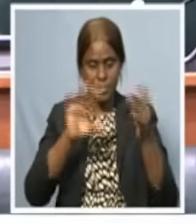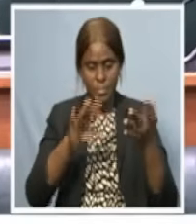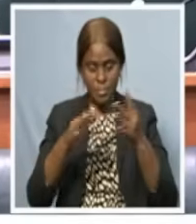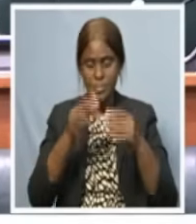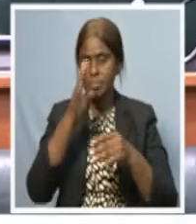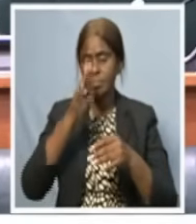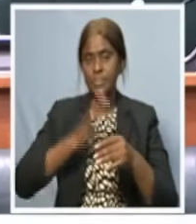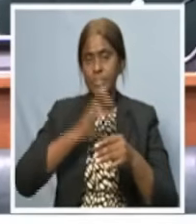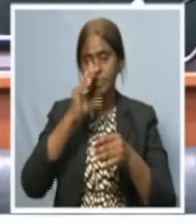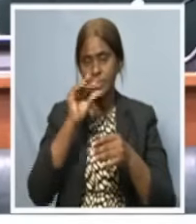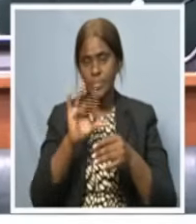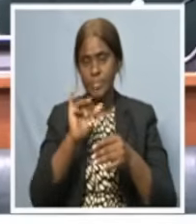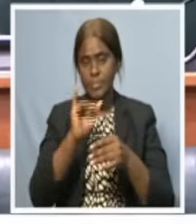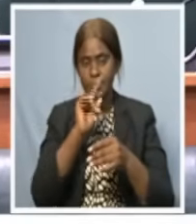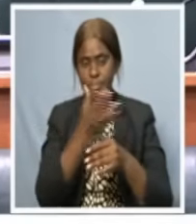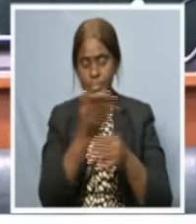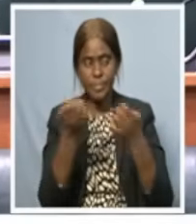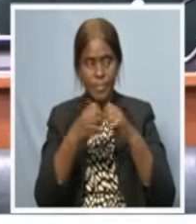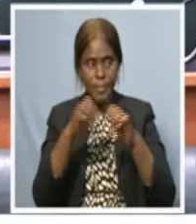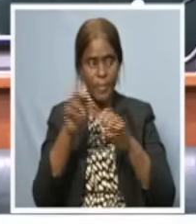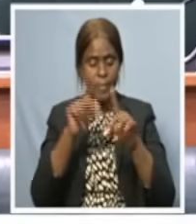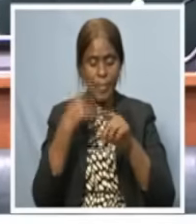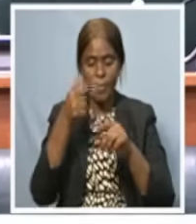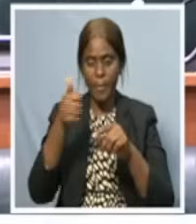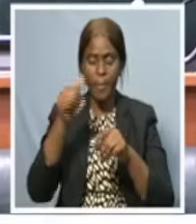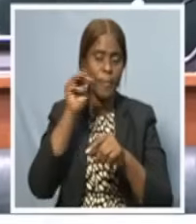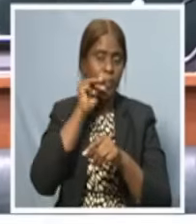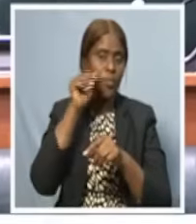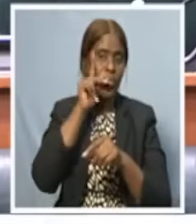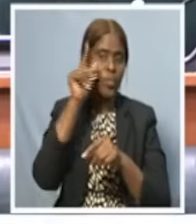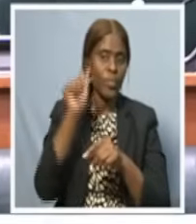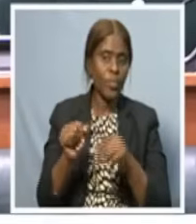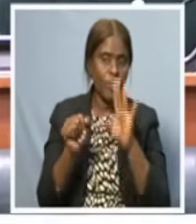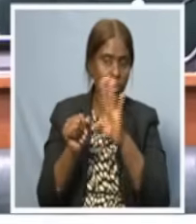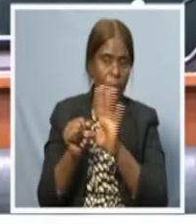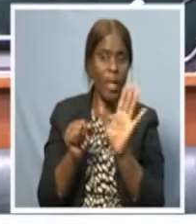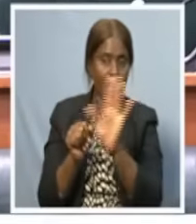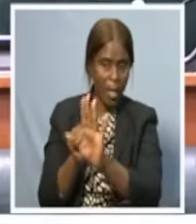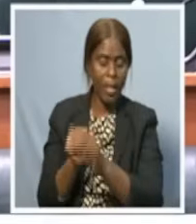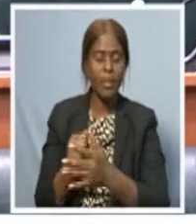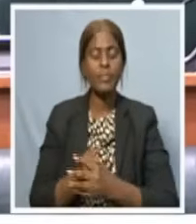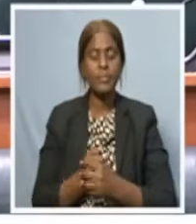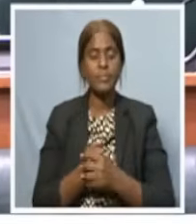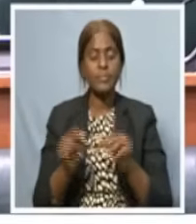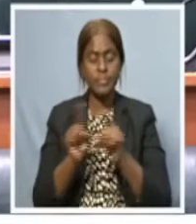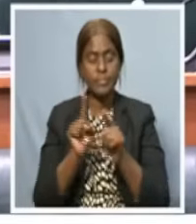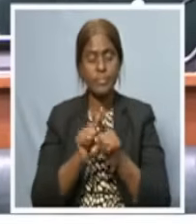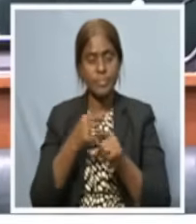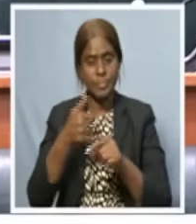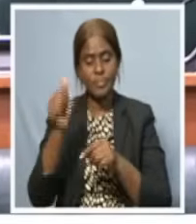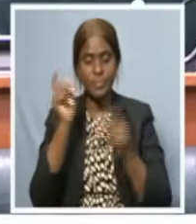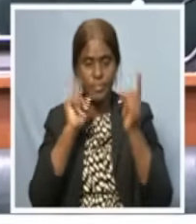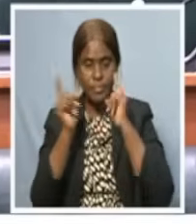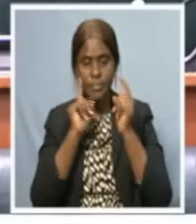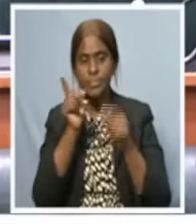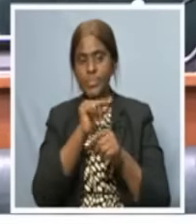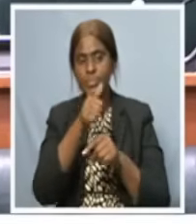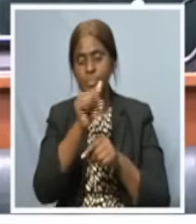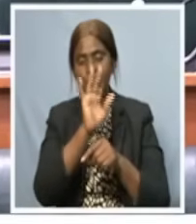Madam Speaker, that even the people of Mukushi South are there. And they are listening